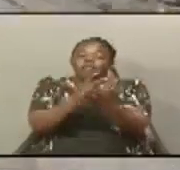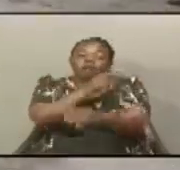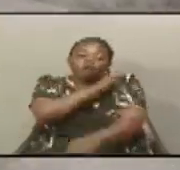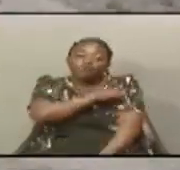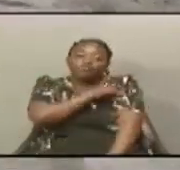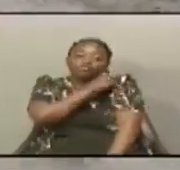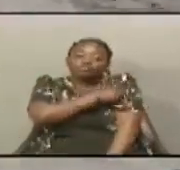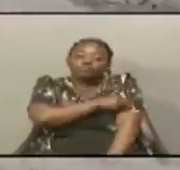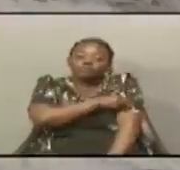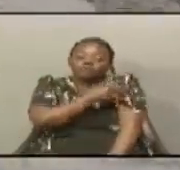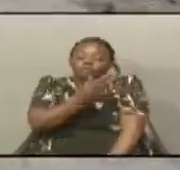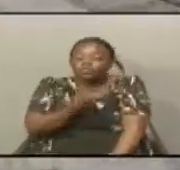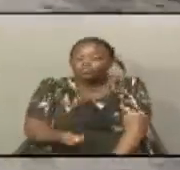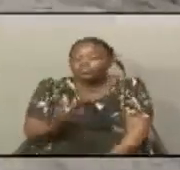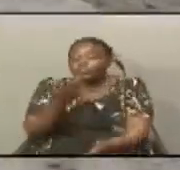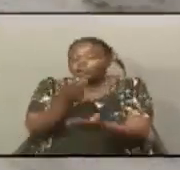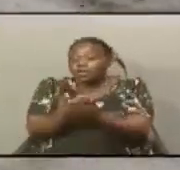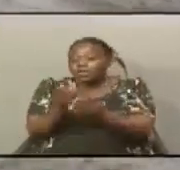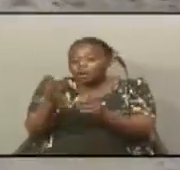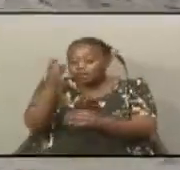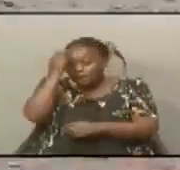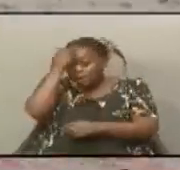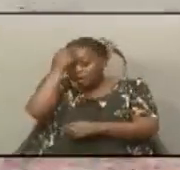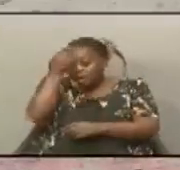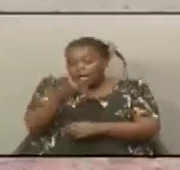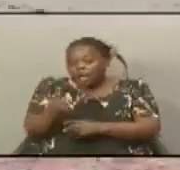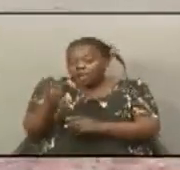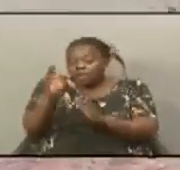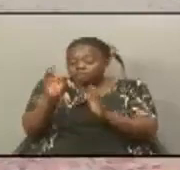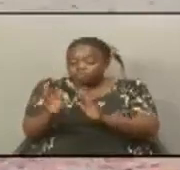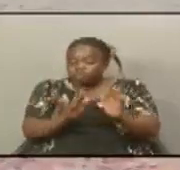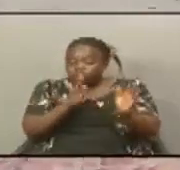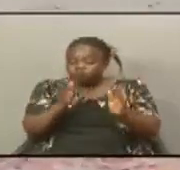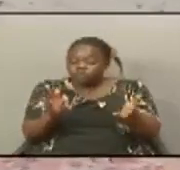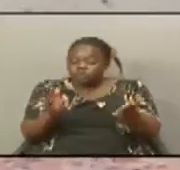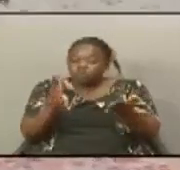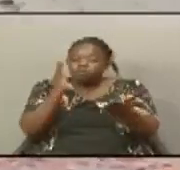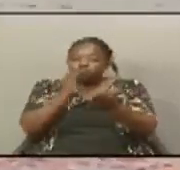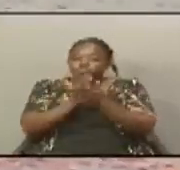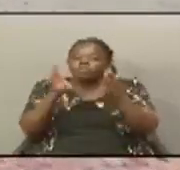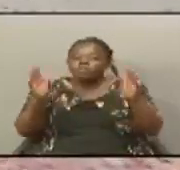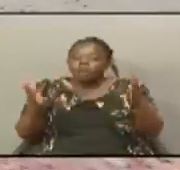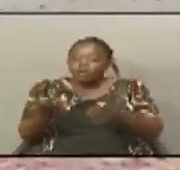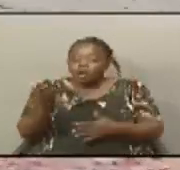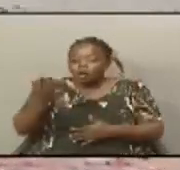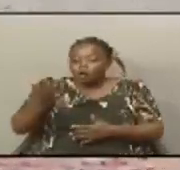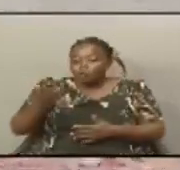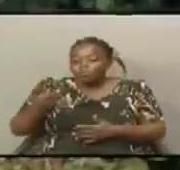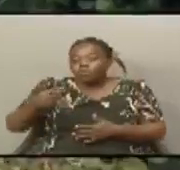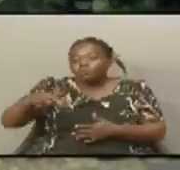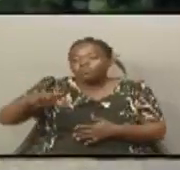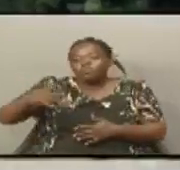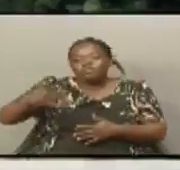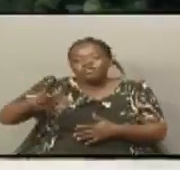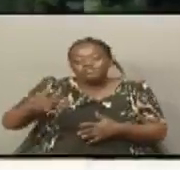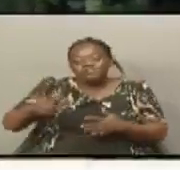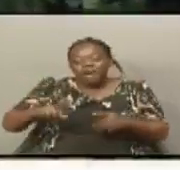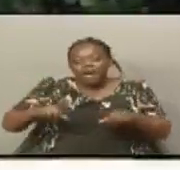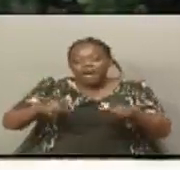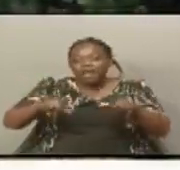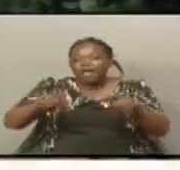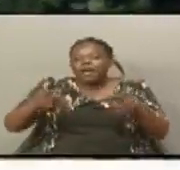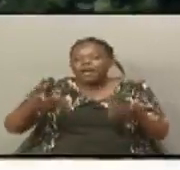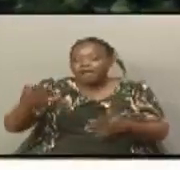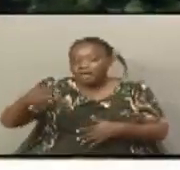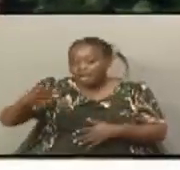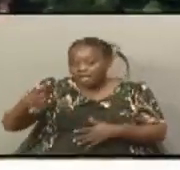Hospital. Abatiza sebe gami tebe ni tika tika. Yenko mirede kumiri okutangilo muga. Nyambo kuwaguza. We are only